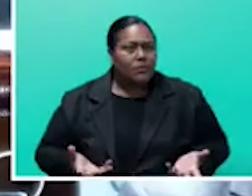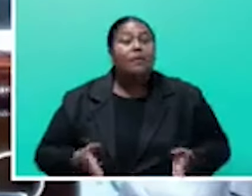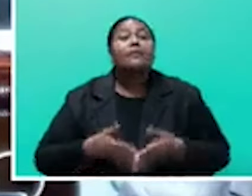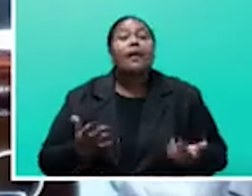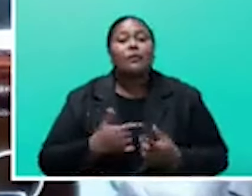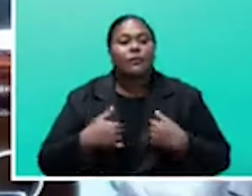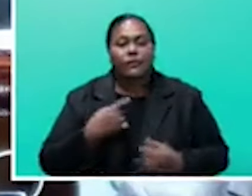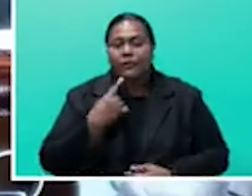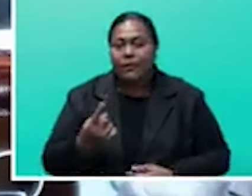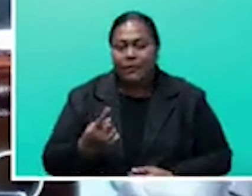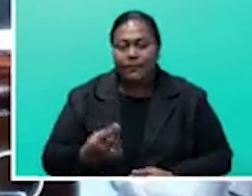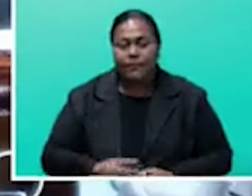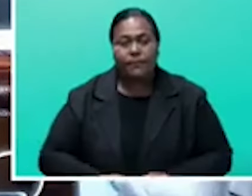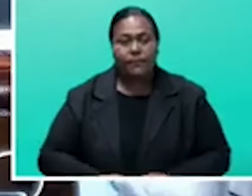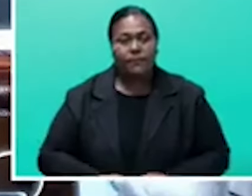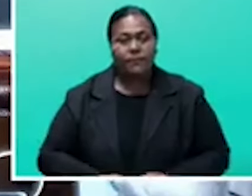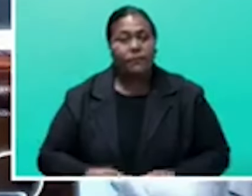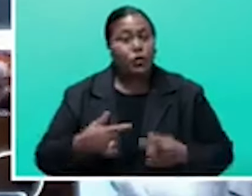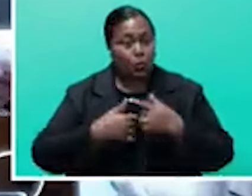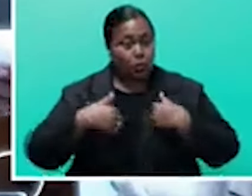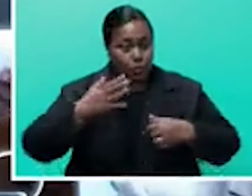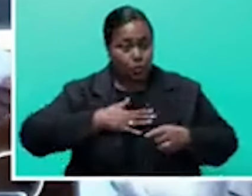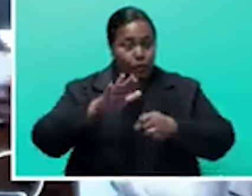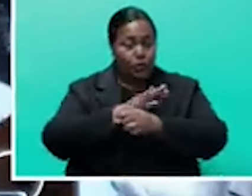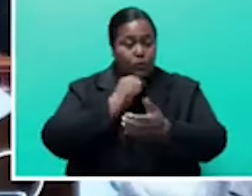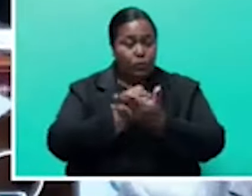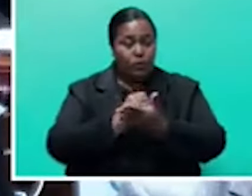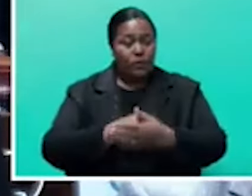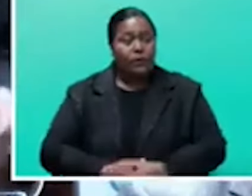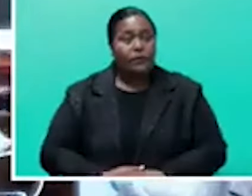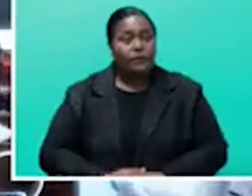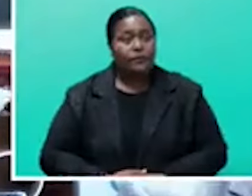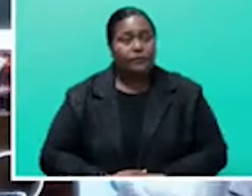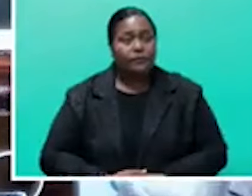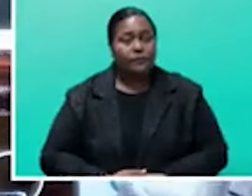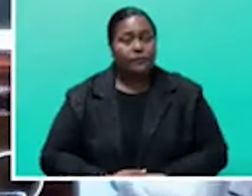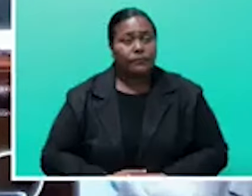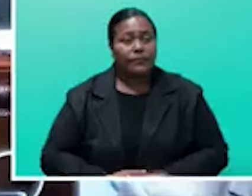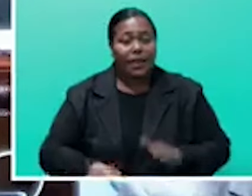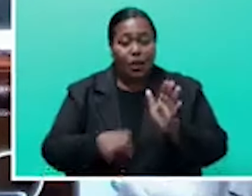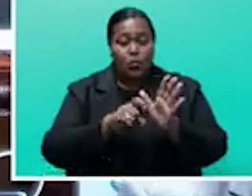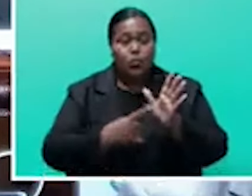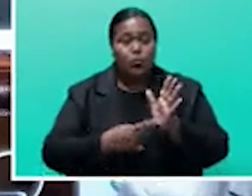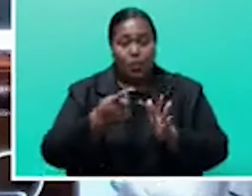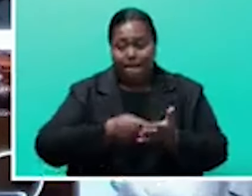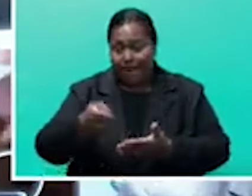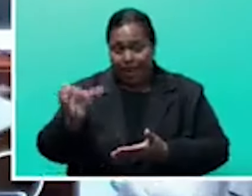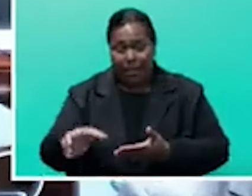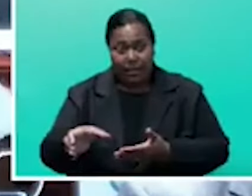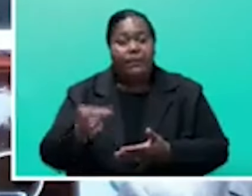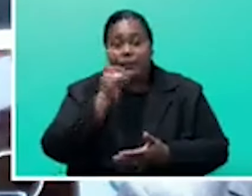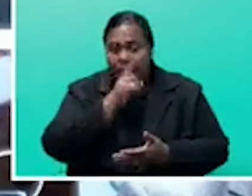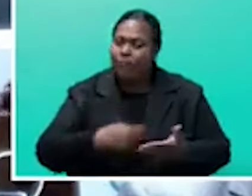saying is that we want to make sure that that ratepayers